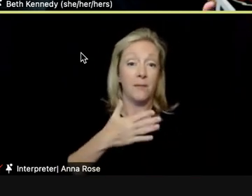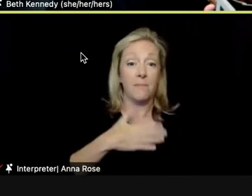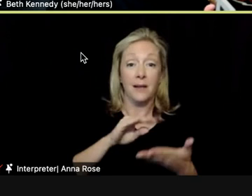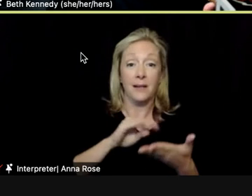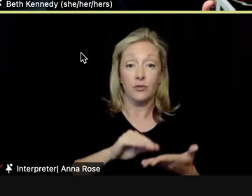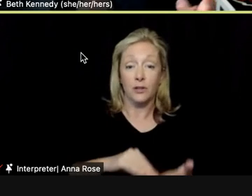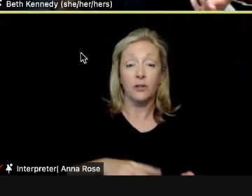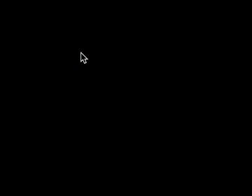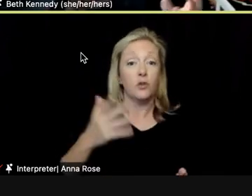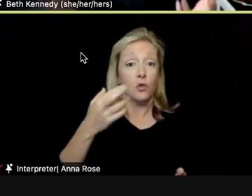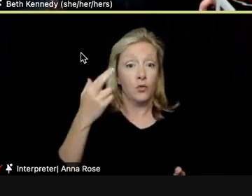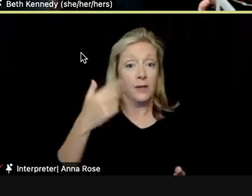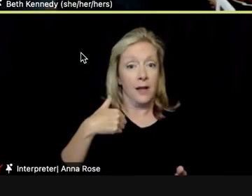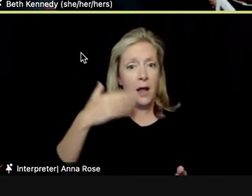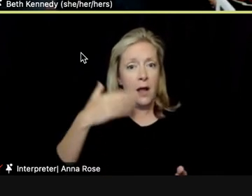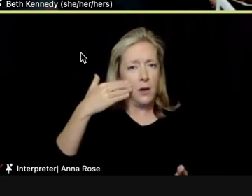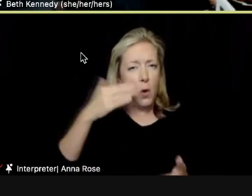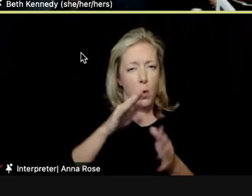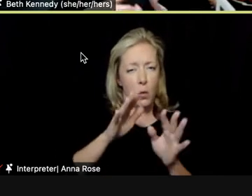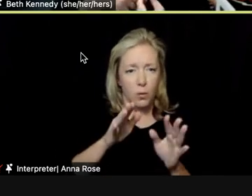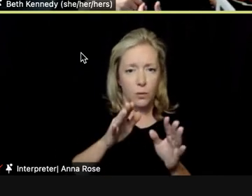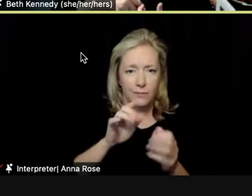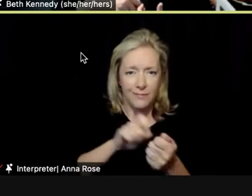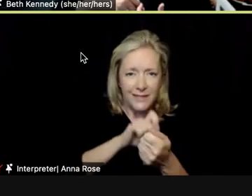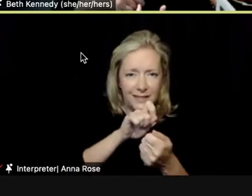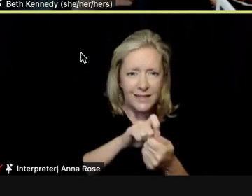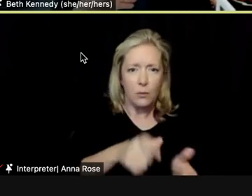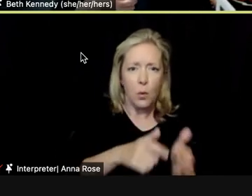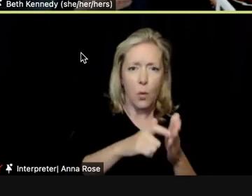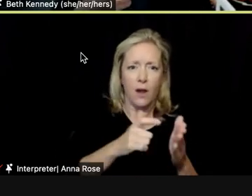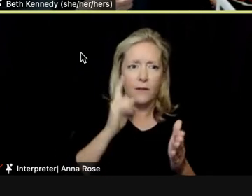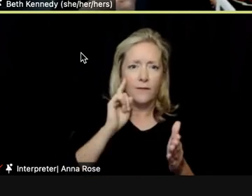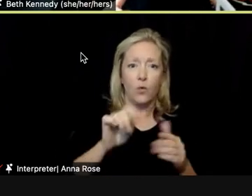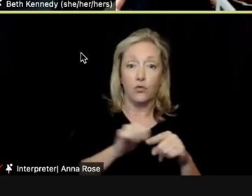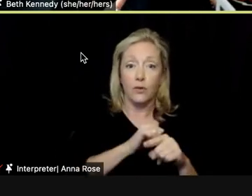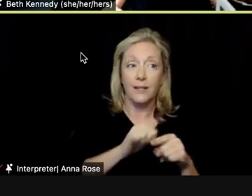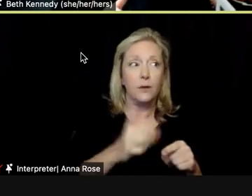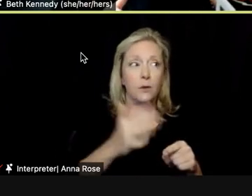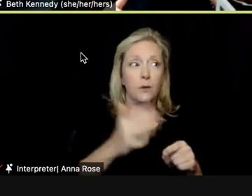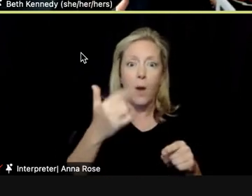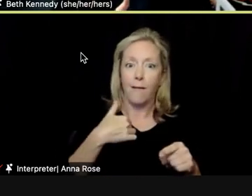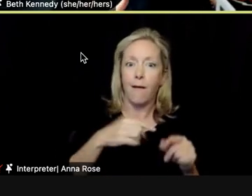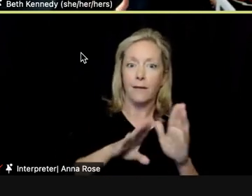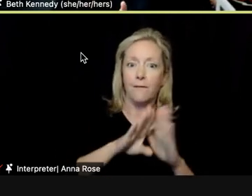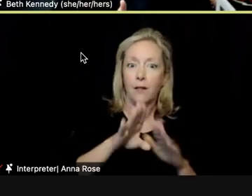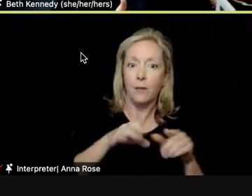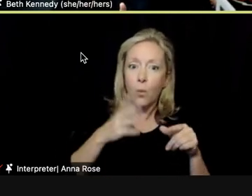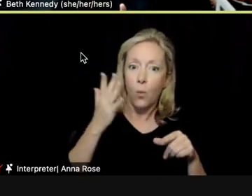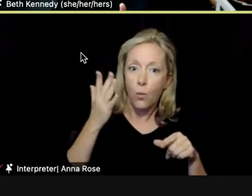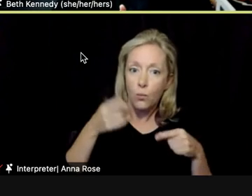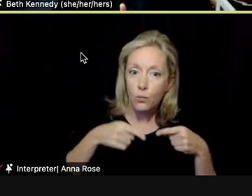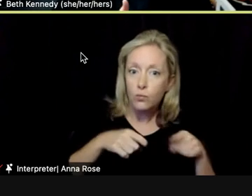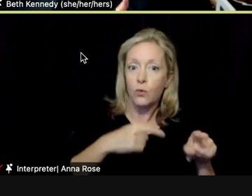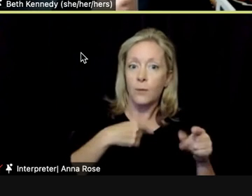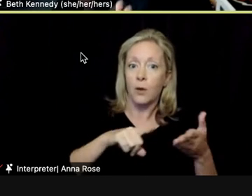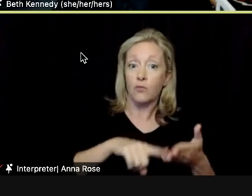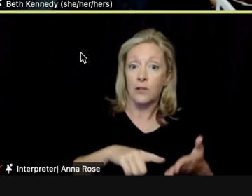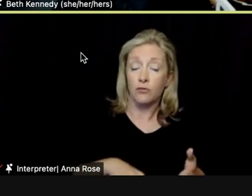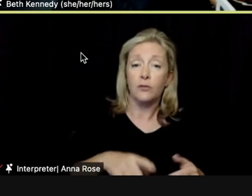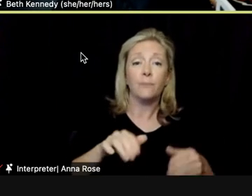it's because I just lived this research. And they need to have opportunities for trial and